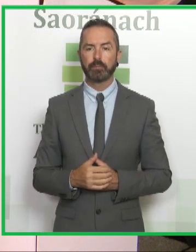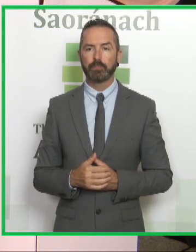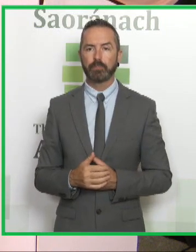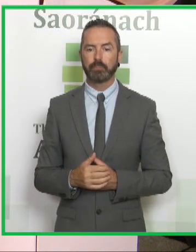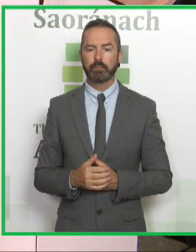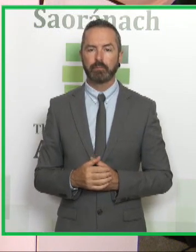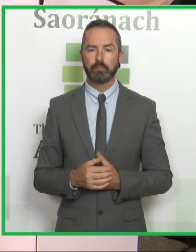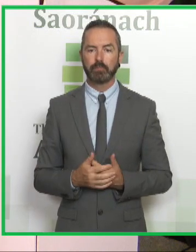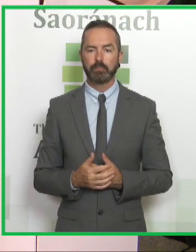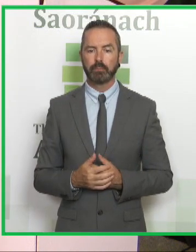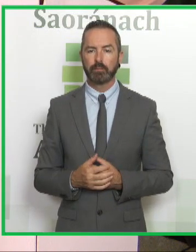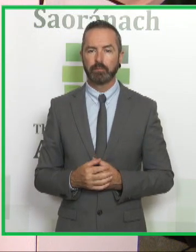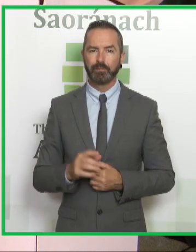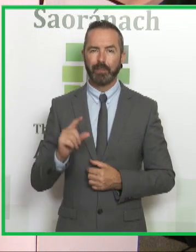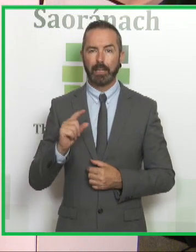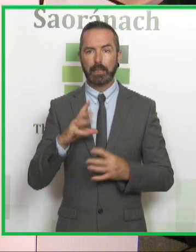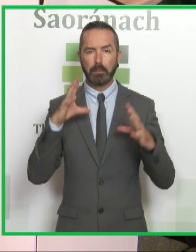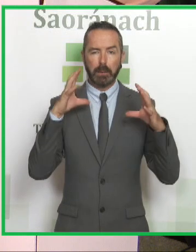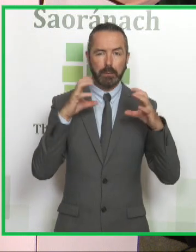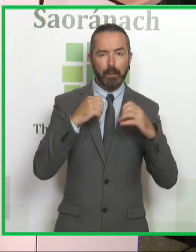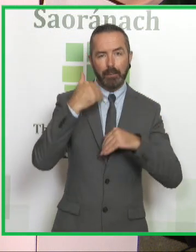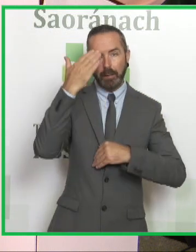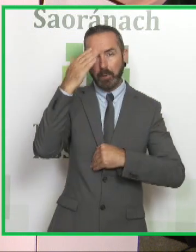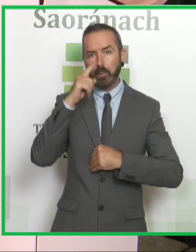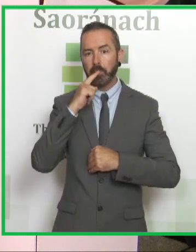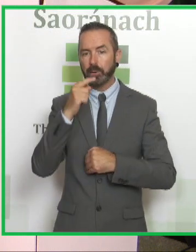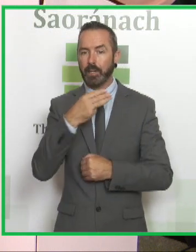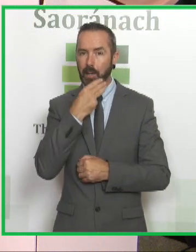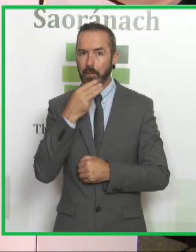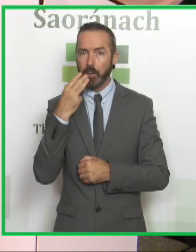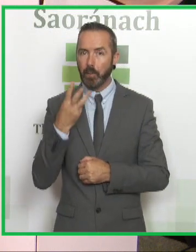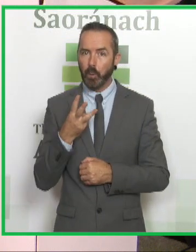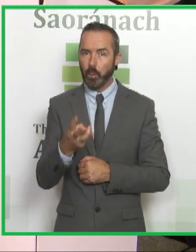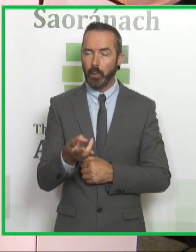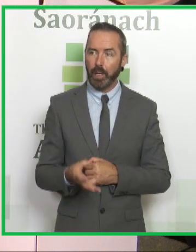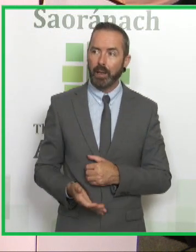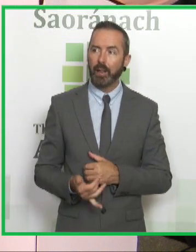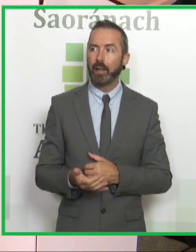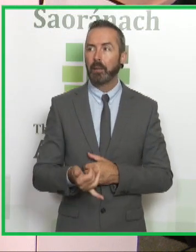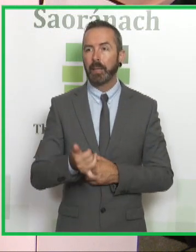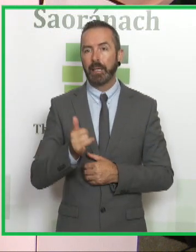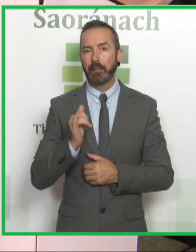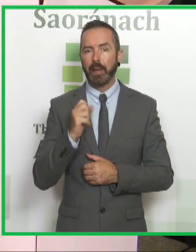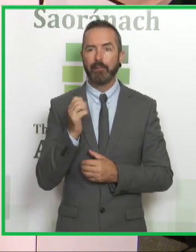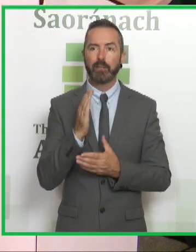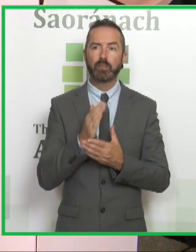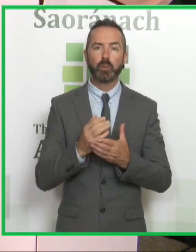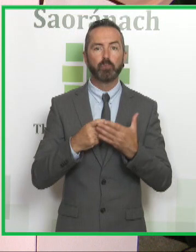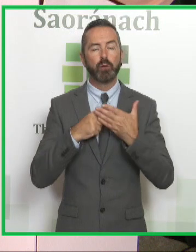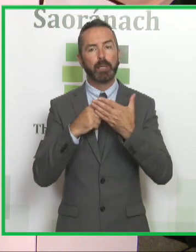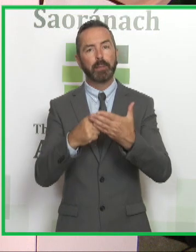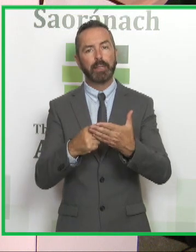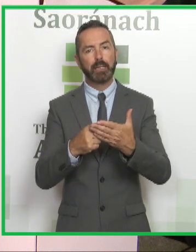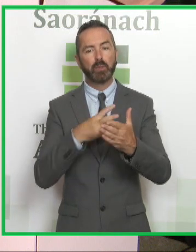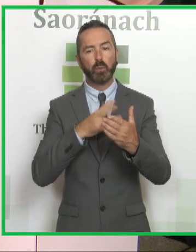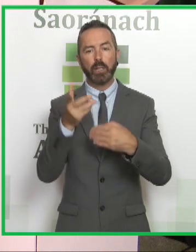It is a little bit of doom and gloom, but I do promise that I will be able to have some suggestions